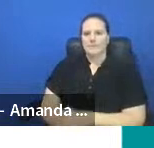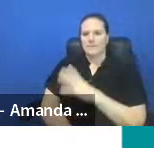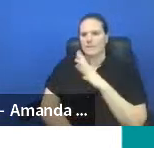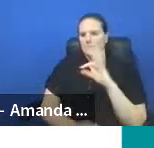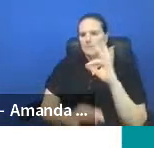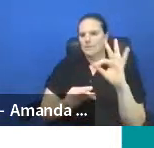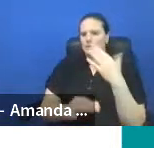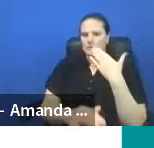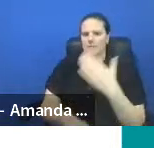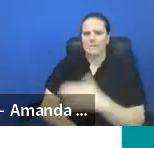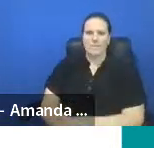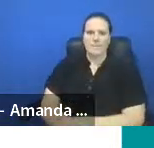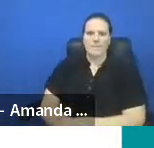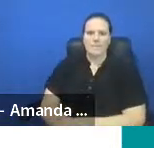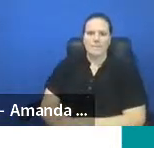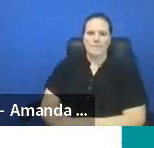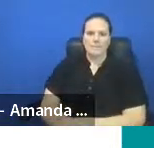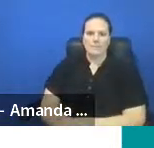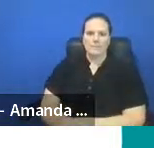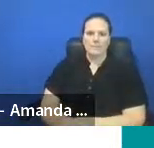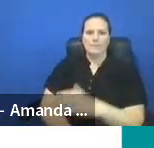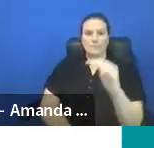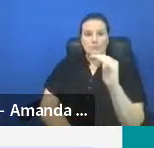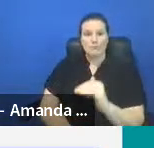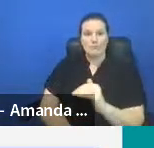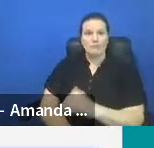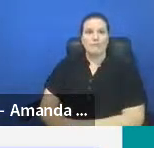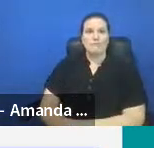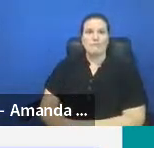you. Thanks. Next slide.